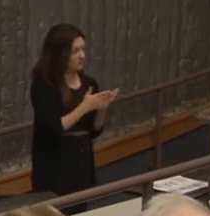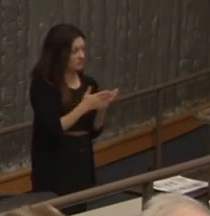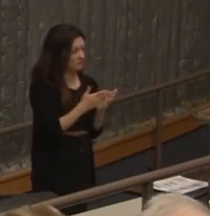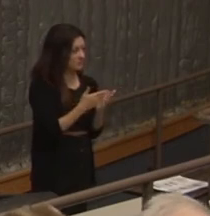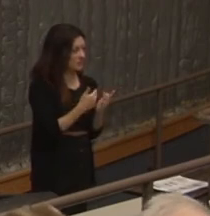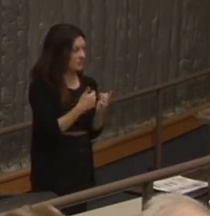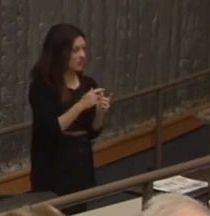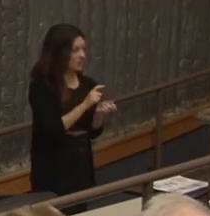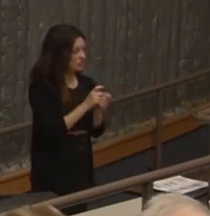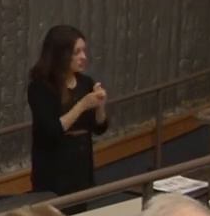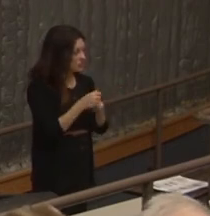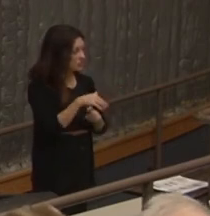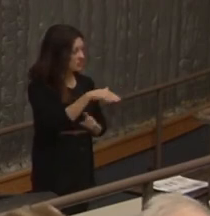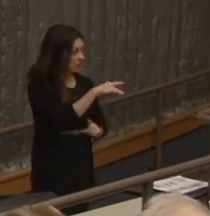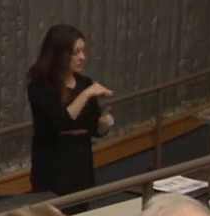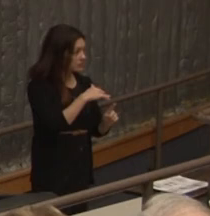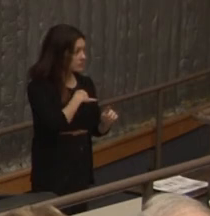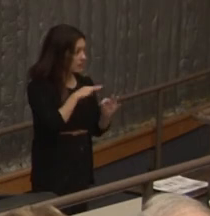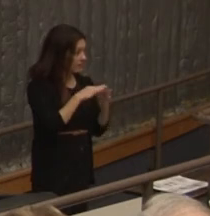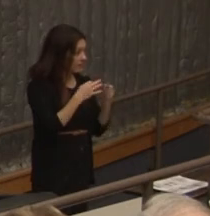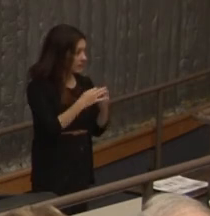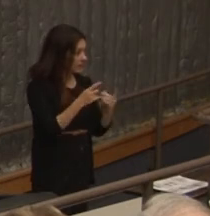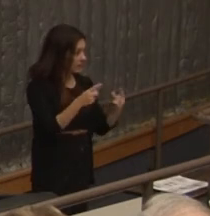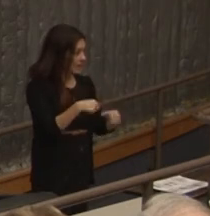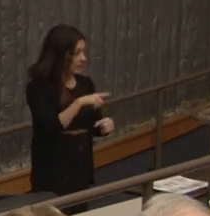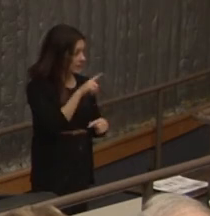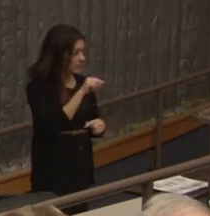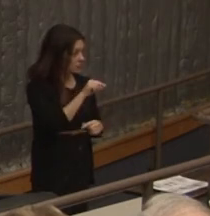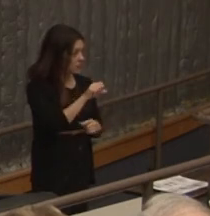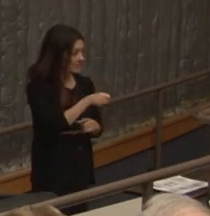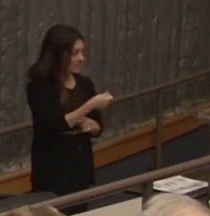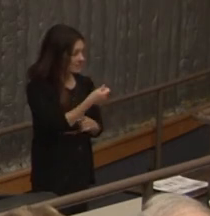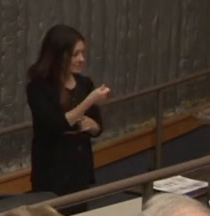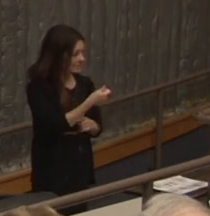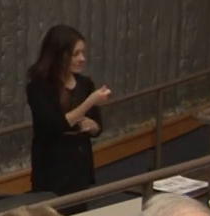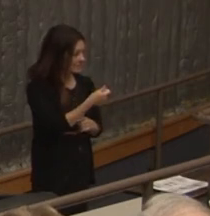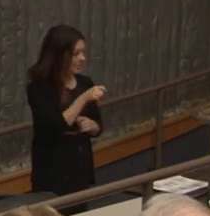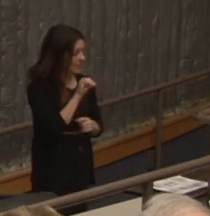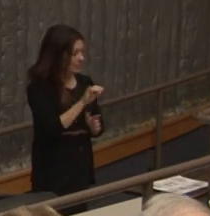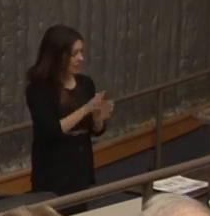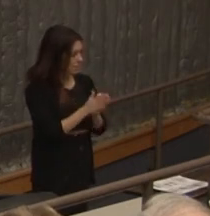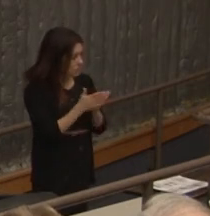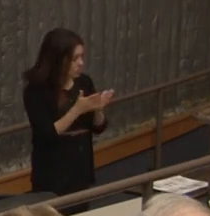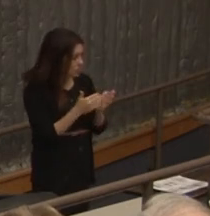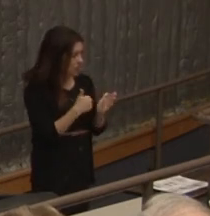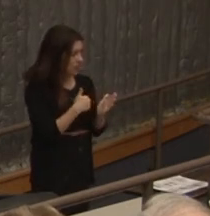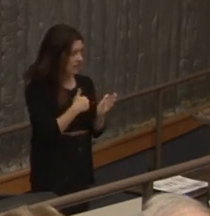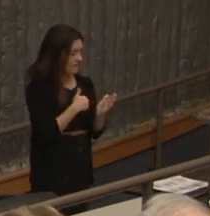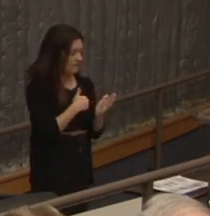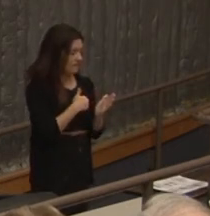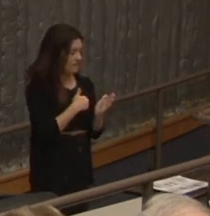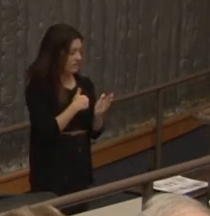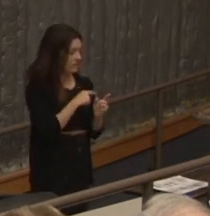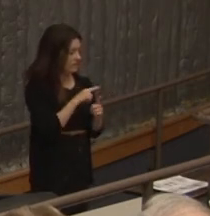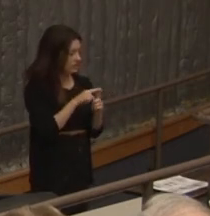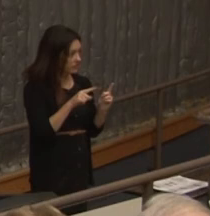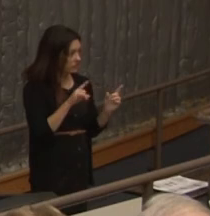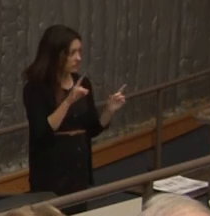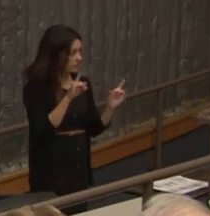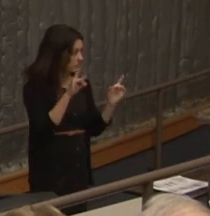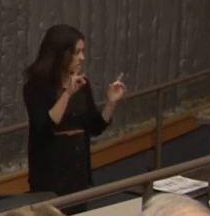mean, my family came in the 20s, and that Yahrzeit book brought with it all the